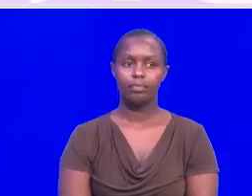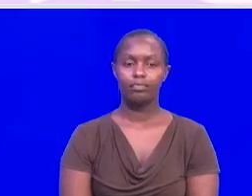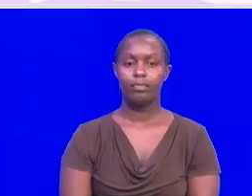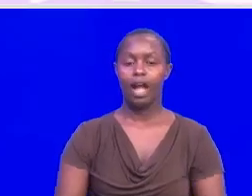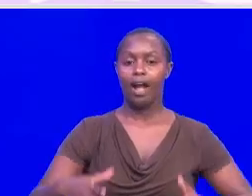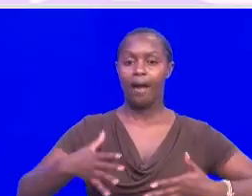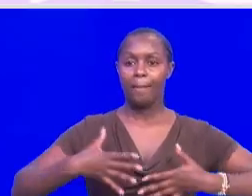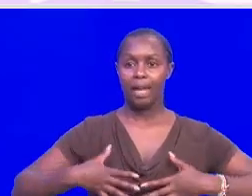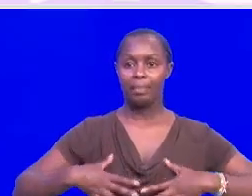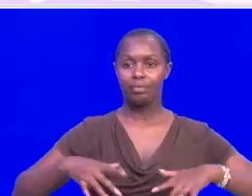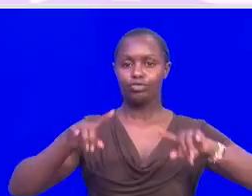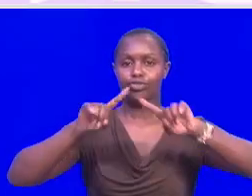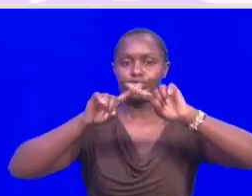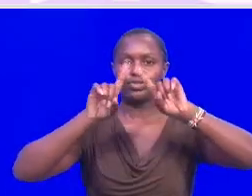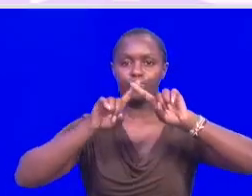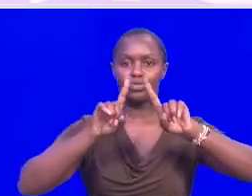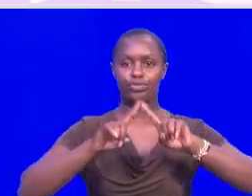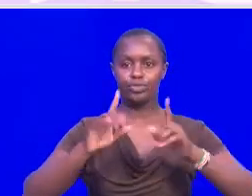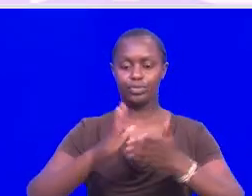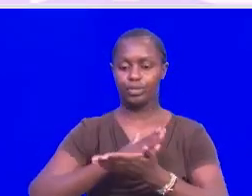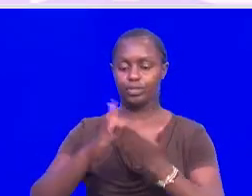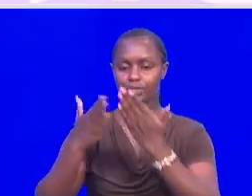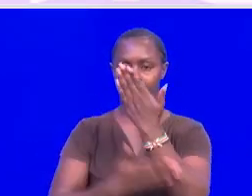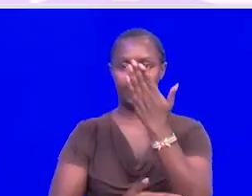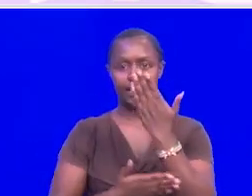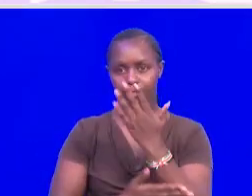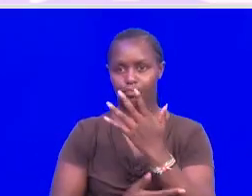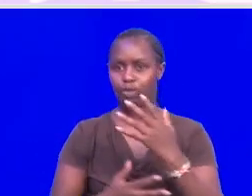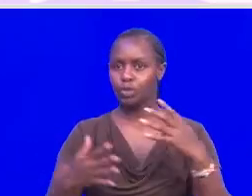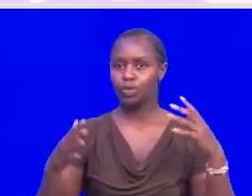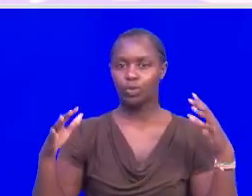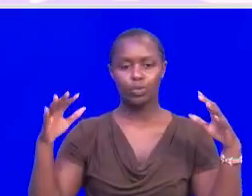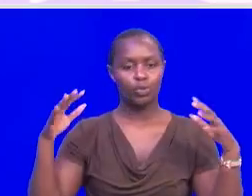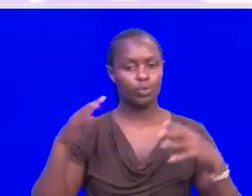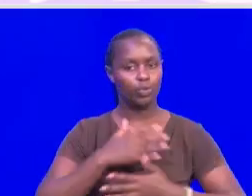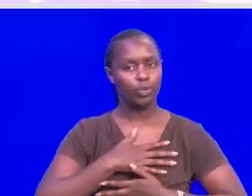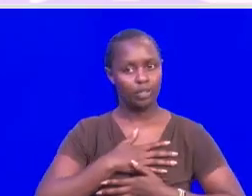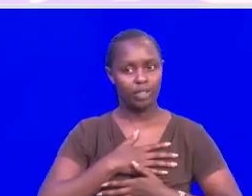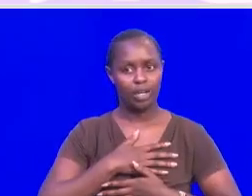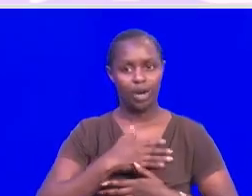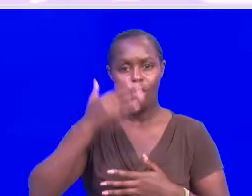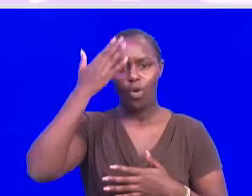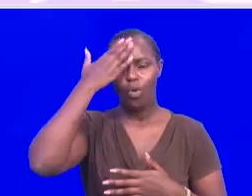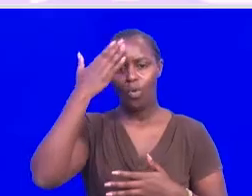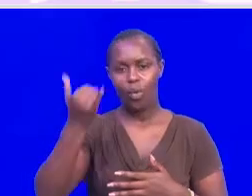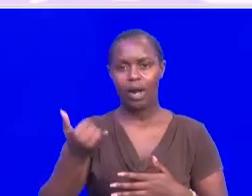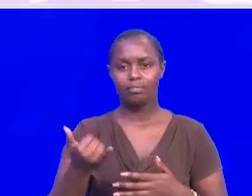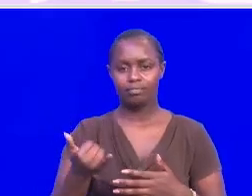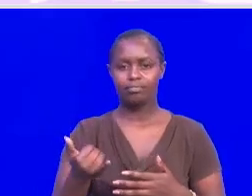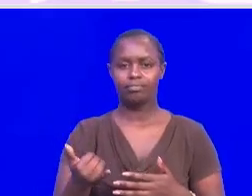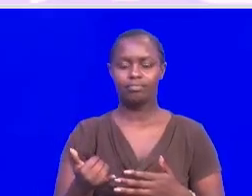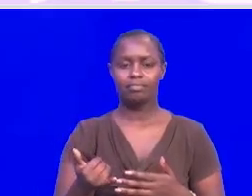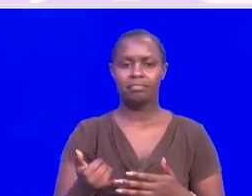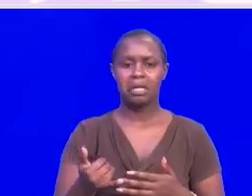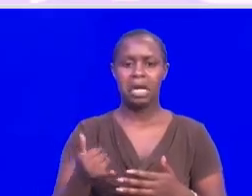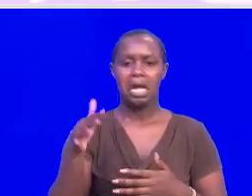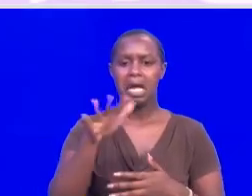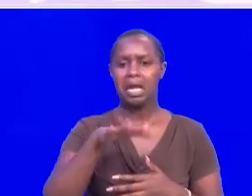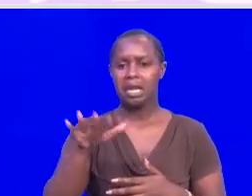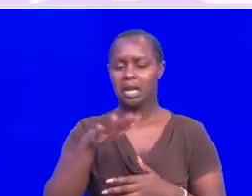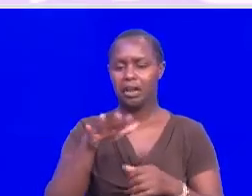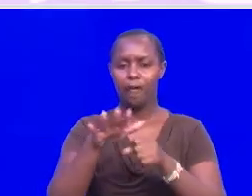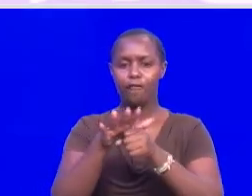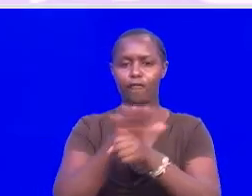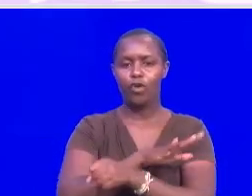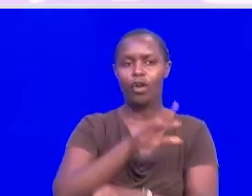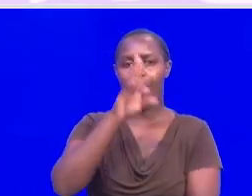Residents of different parts of the country woke up today to a shock after the streets were filled by armed police. However, in some